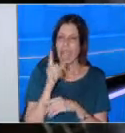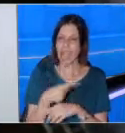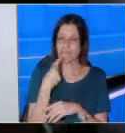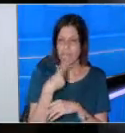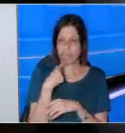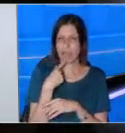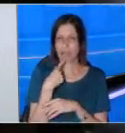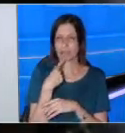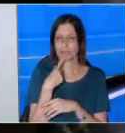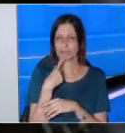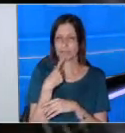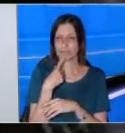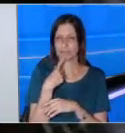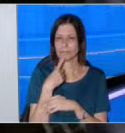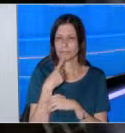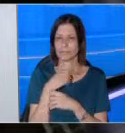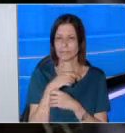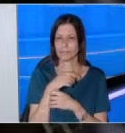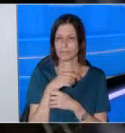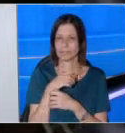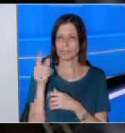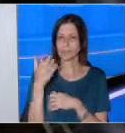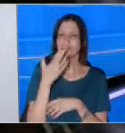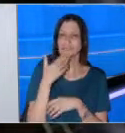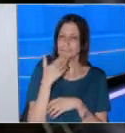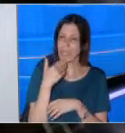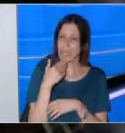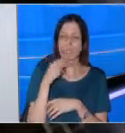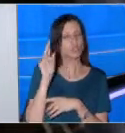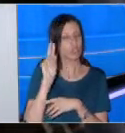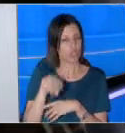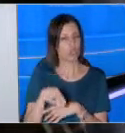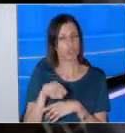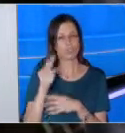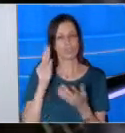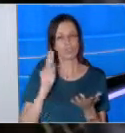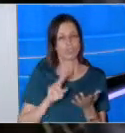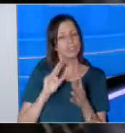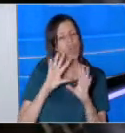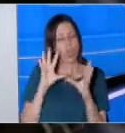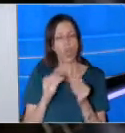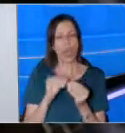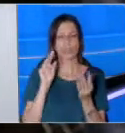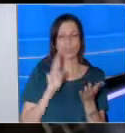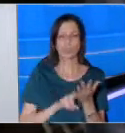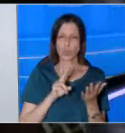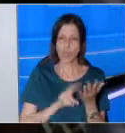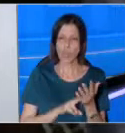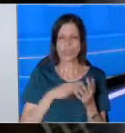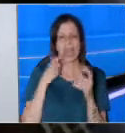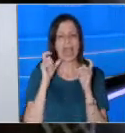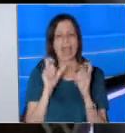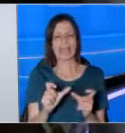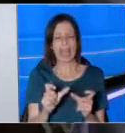no uncertain terms that Israel has every right to defend